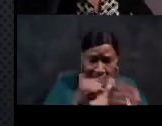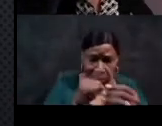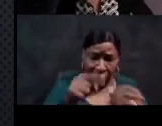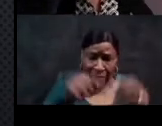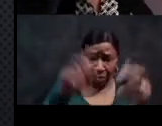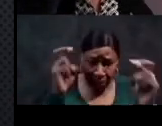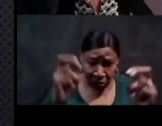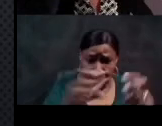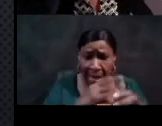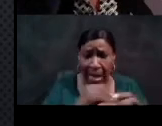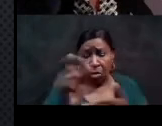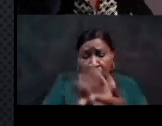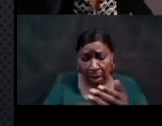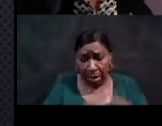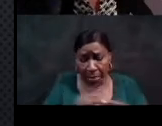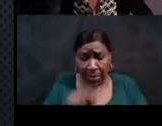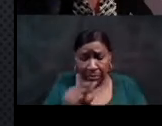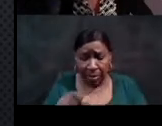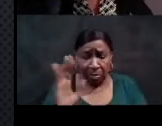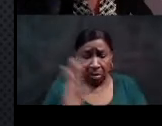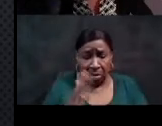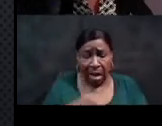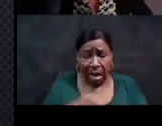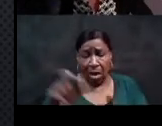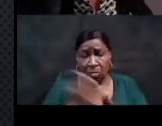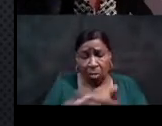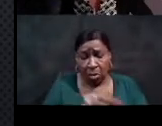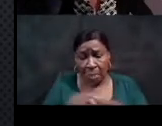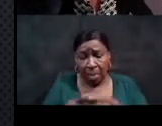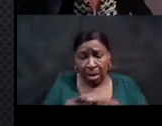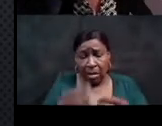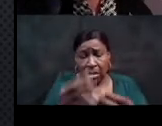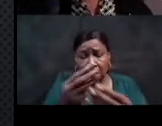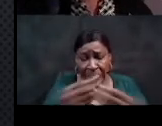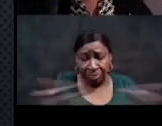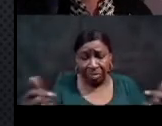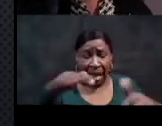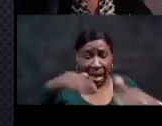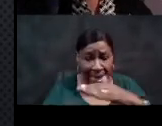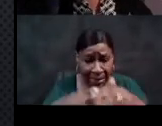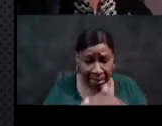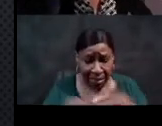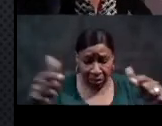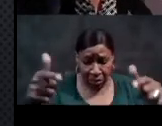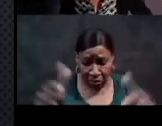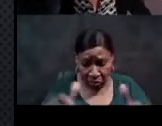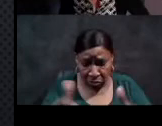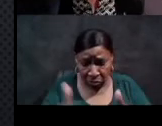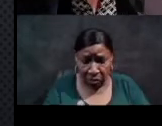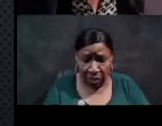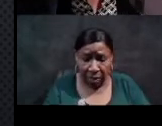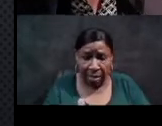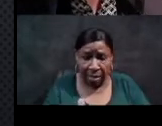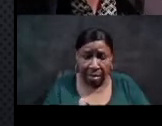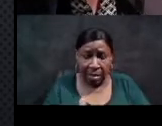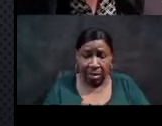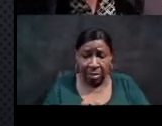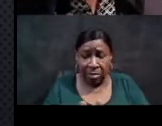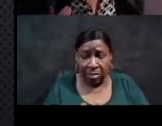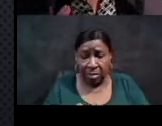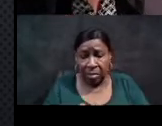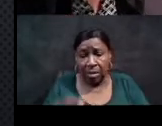about them, I used to write about the erosion of access to asylum, the shrinking of paths to asylum. But over